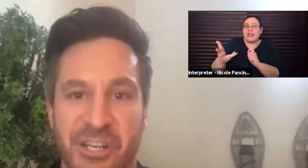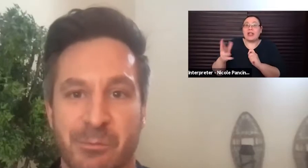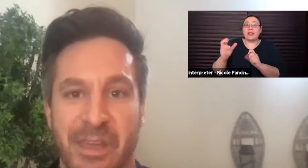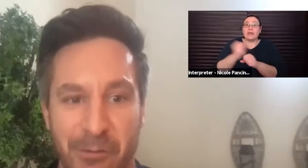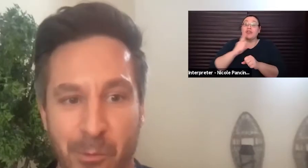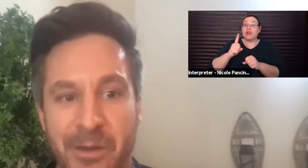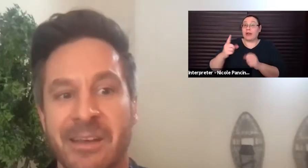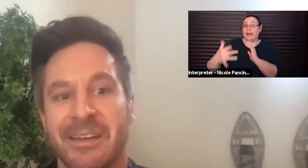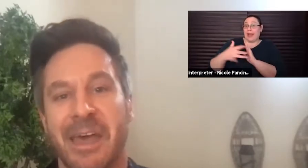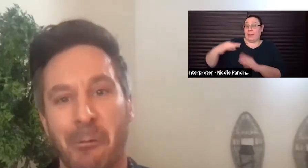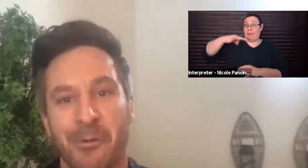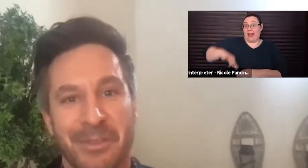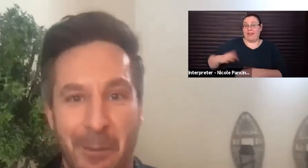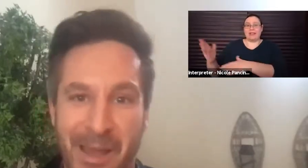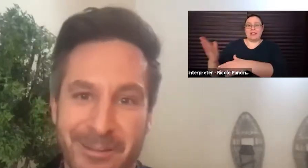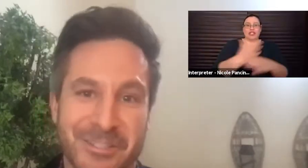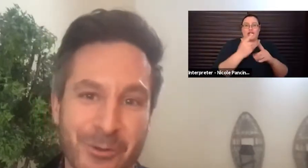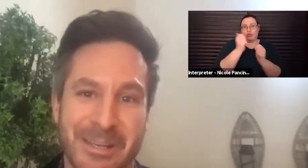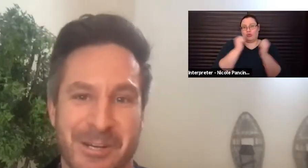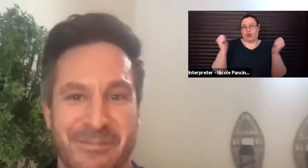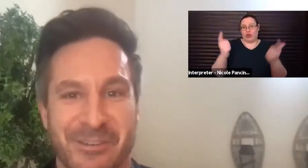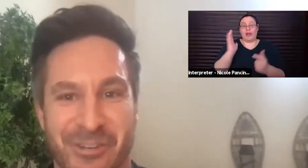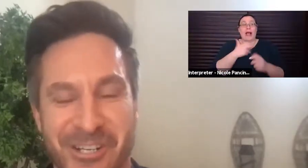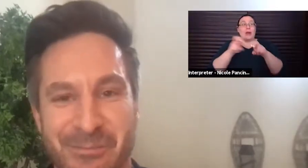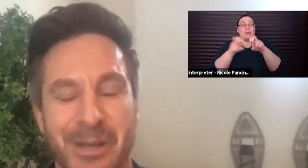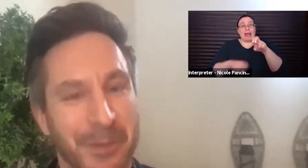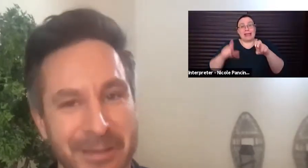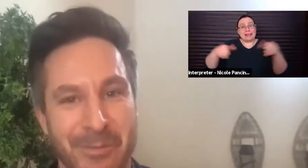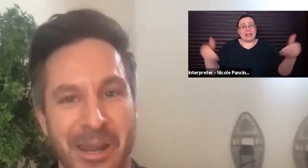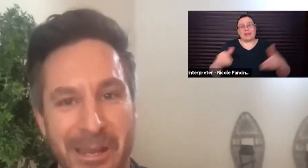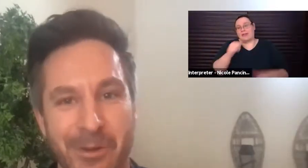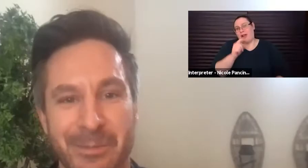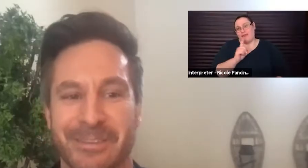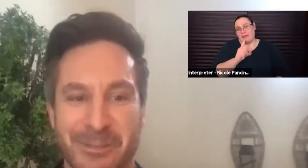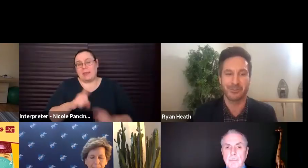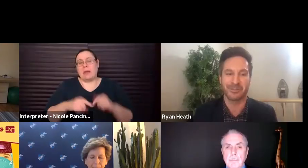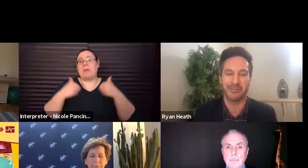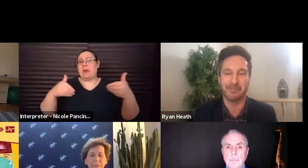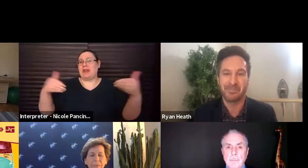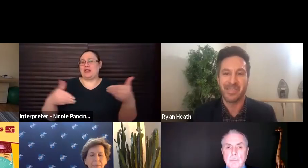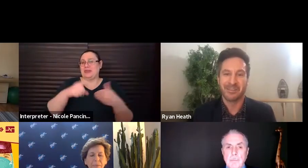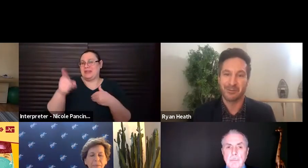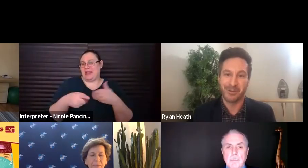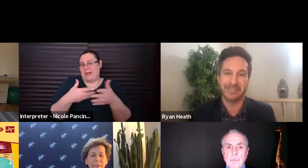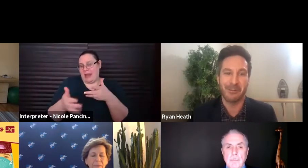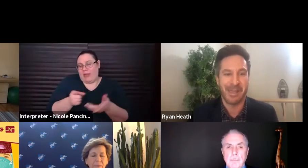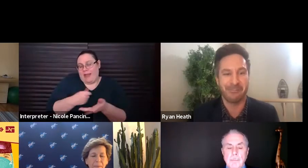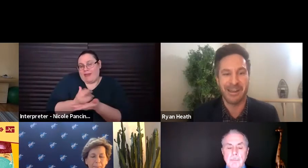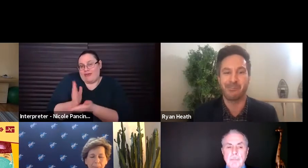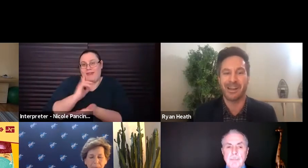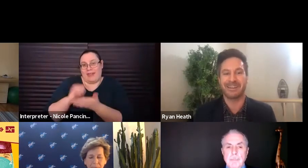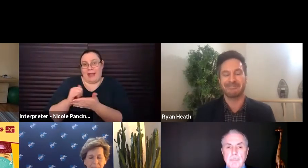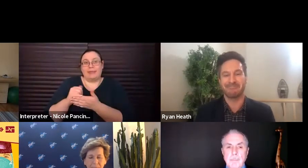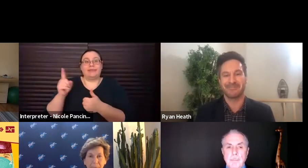being shared with everyone? Now, our panelists don't need much of an introduction, but I'm going to give them one anyway because they do deserve it. So first up, we